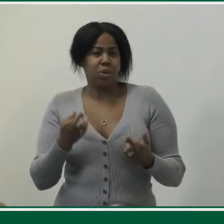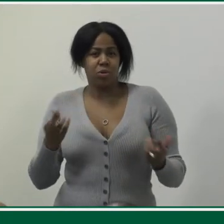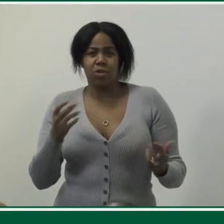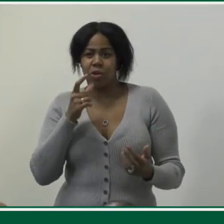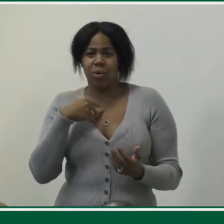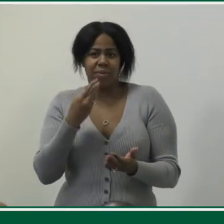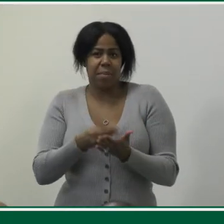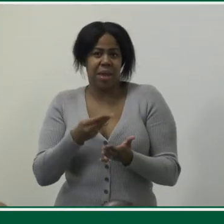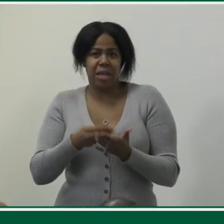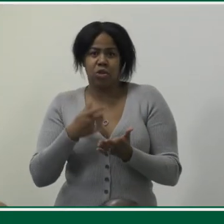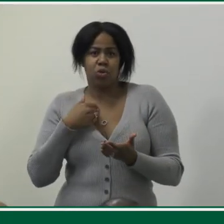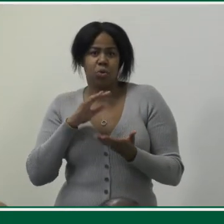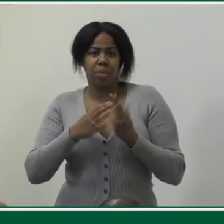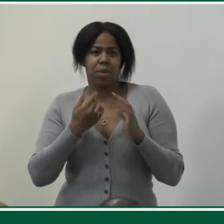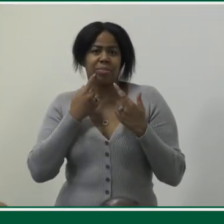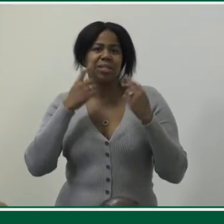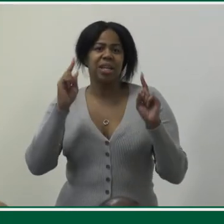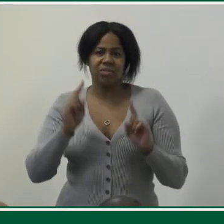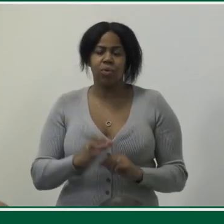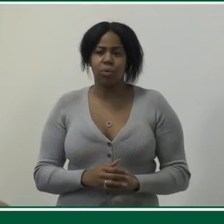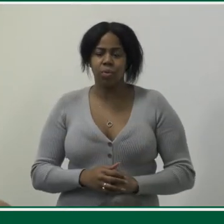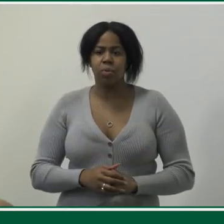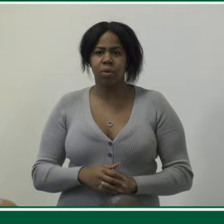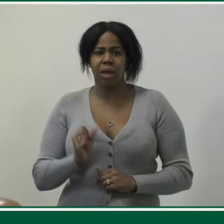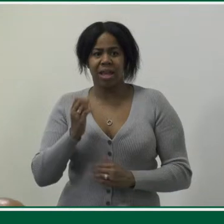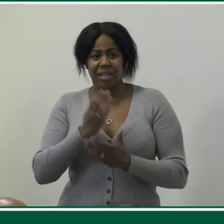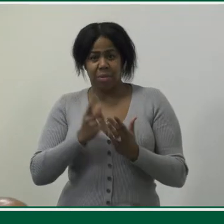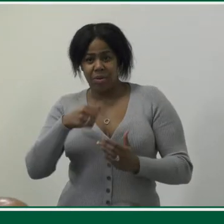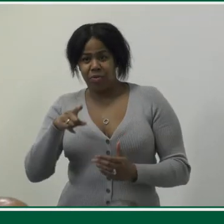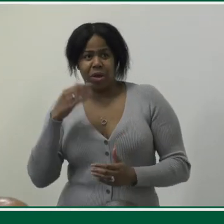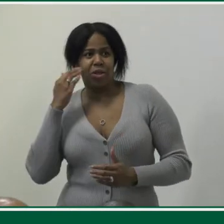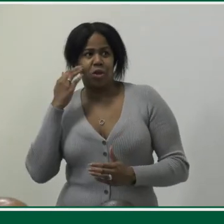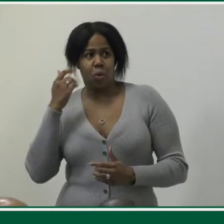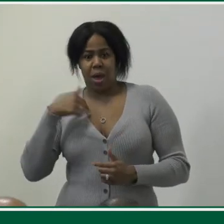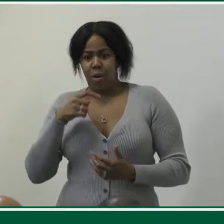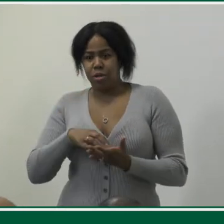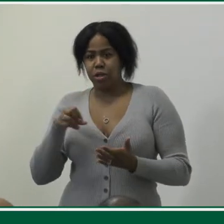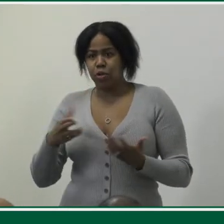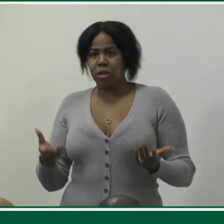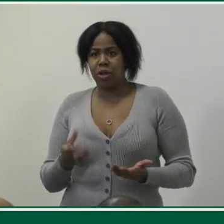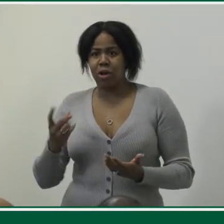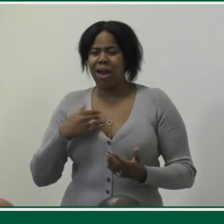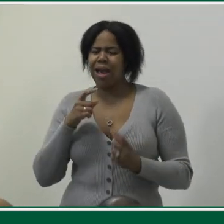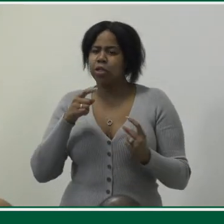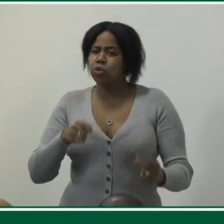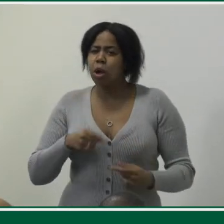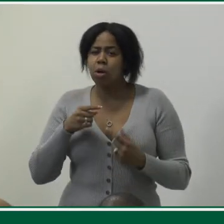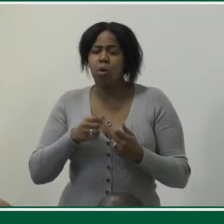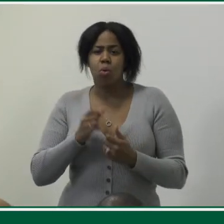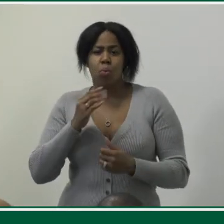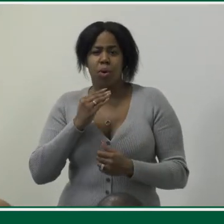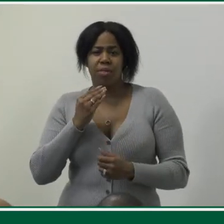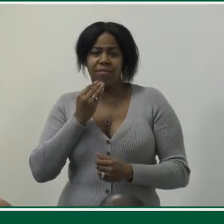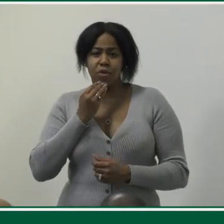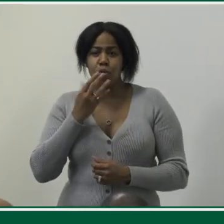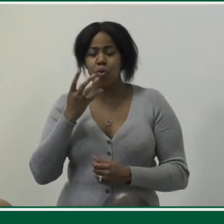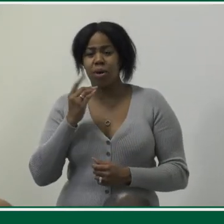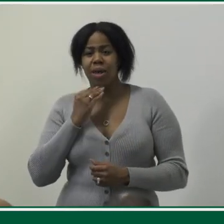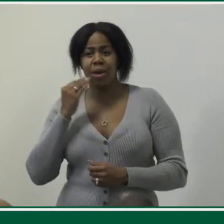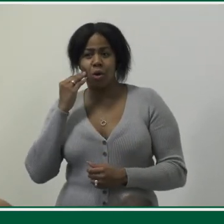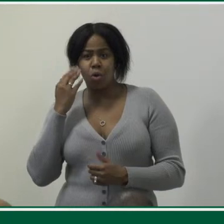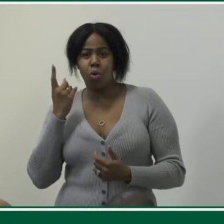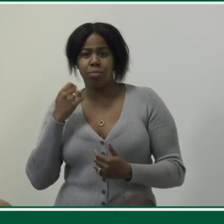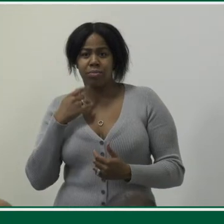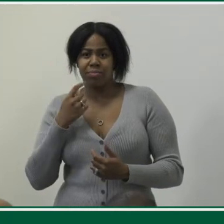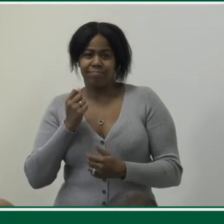resources to be able to make it. As some of you know, when I was a student here, I struggled with food and housing insecurity. I go a day or two at a